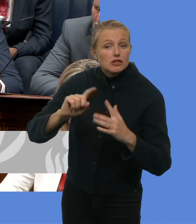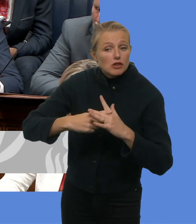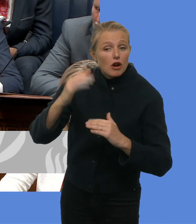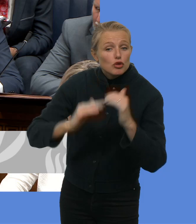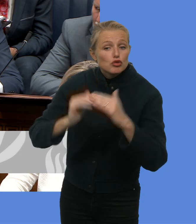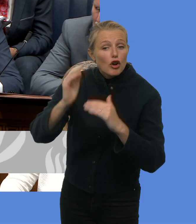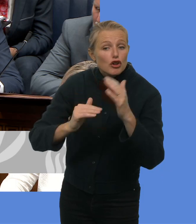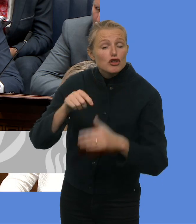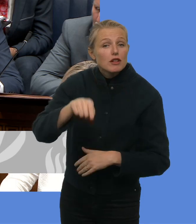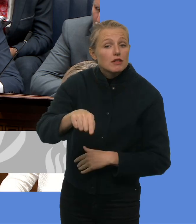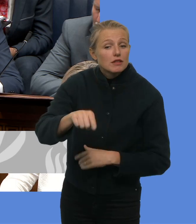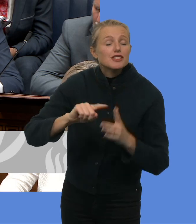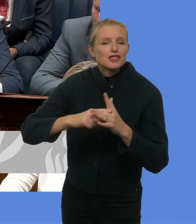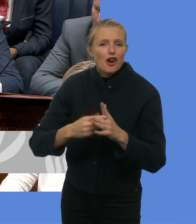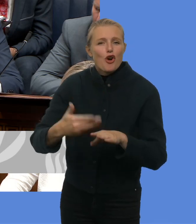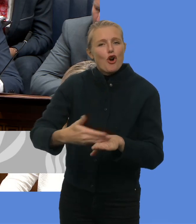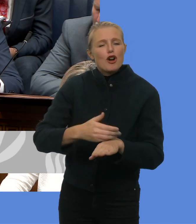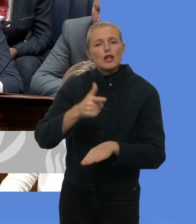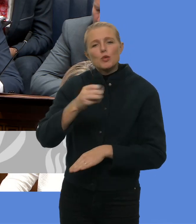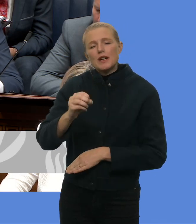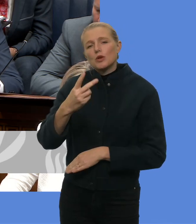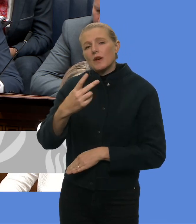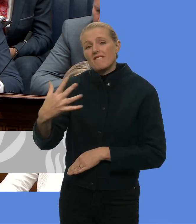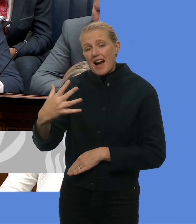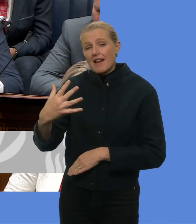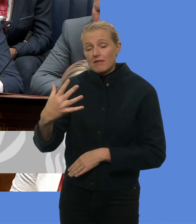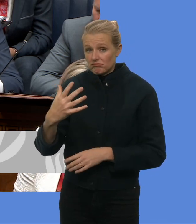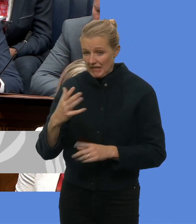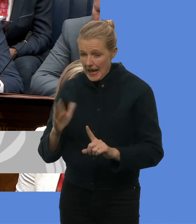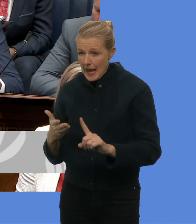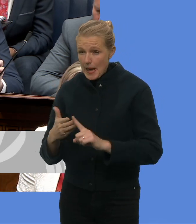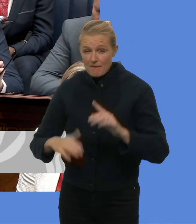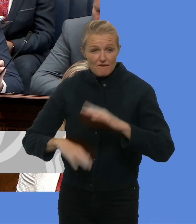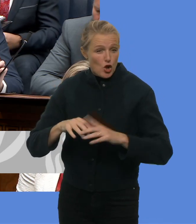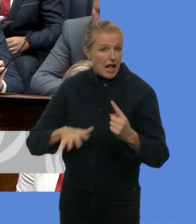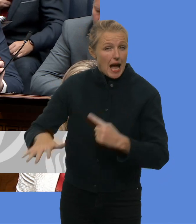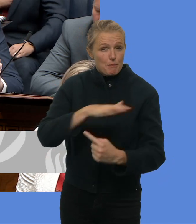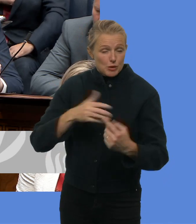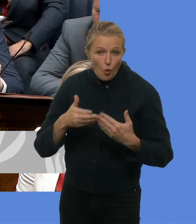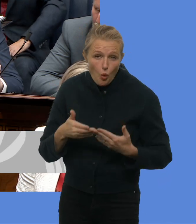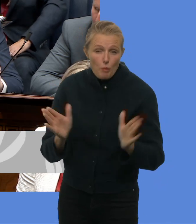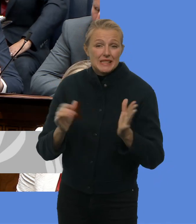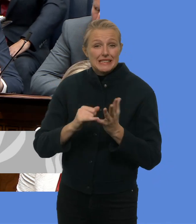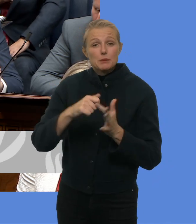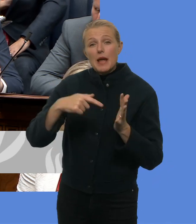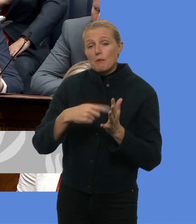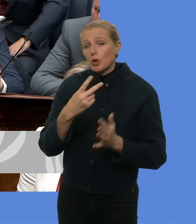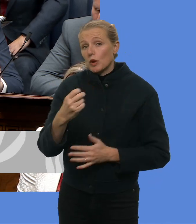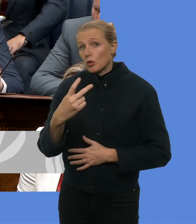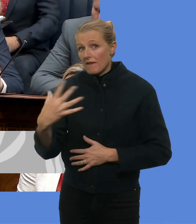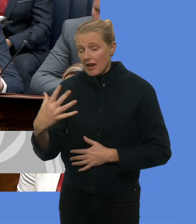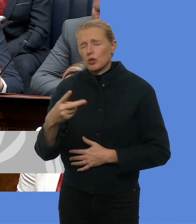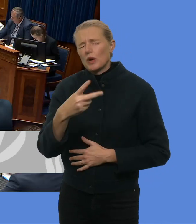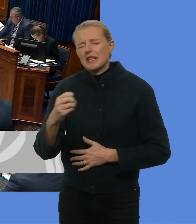due to begin on-site in early 2025, with the full campus opening being planned for September of